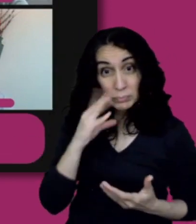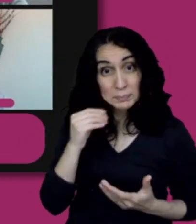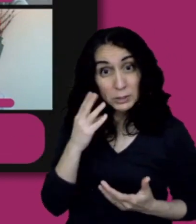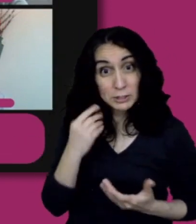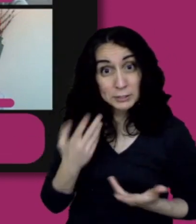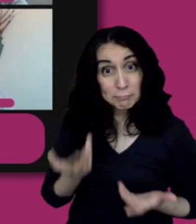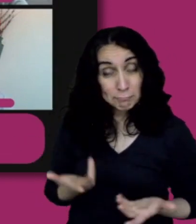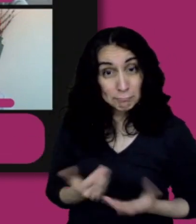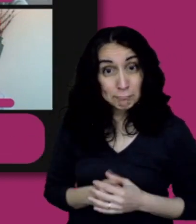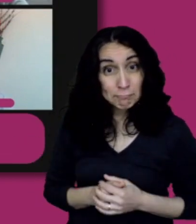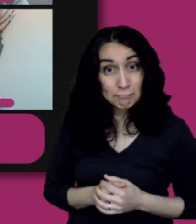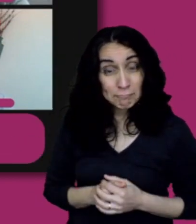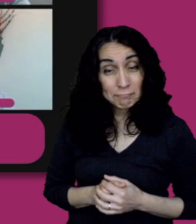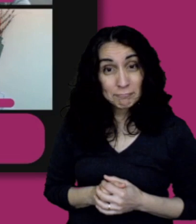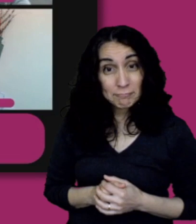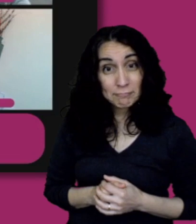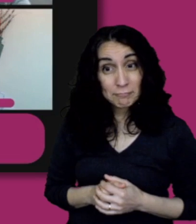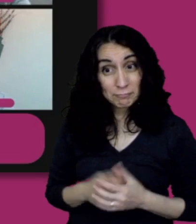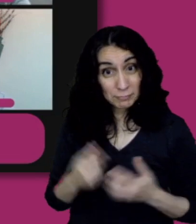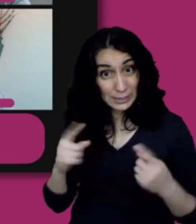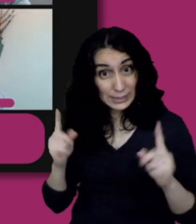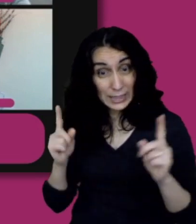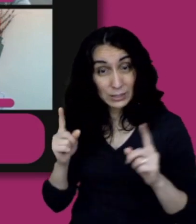would you say as far as, have you had